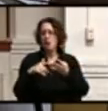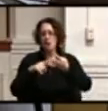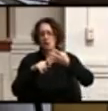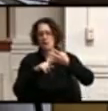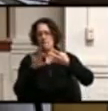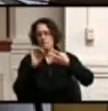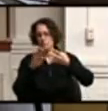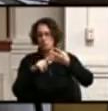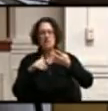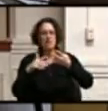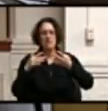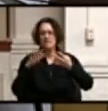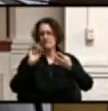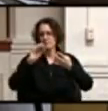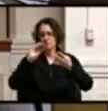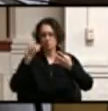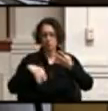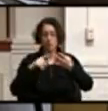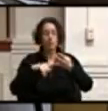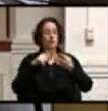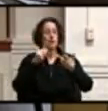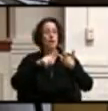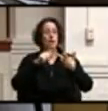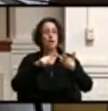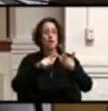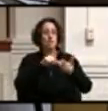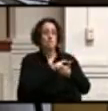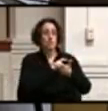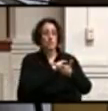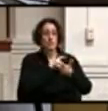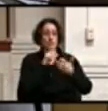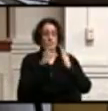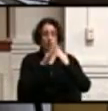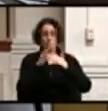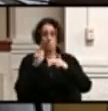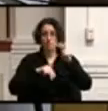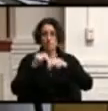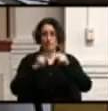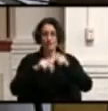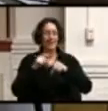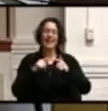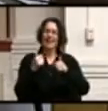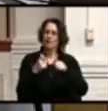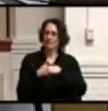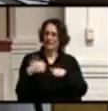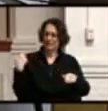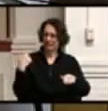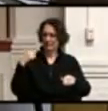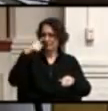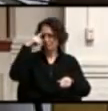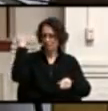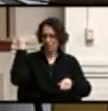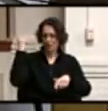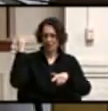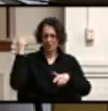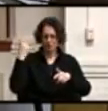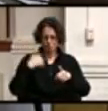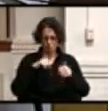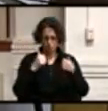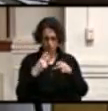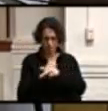police municipal building has lagged behind because of our difficulties getting the essential facilities into a safe